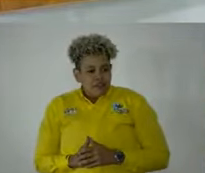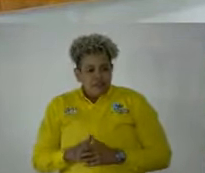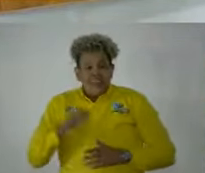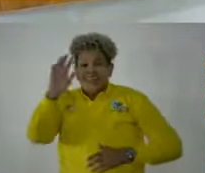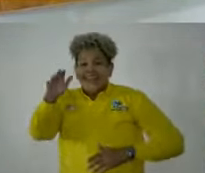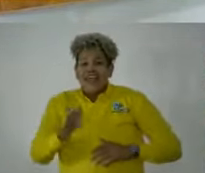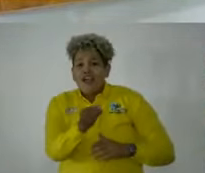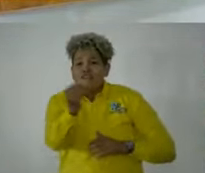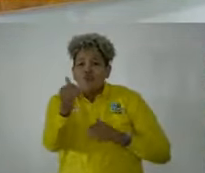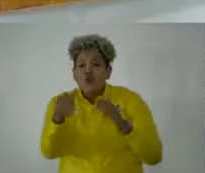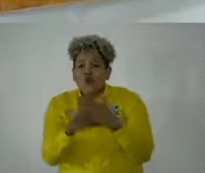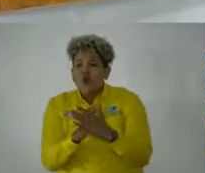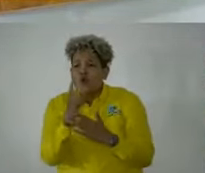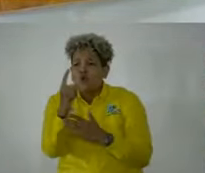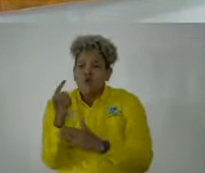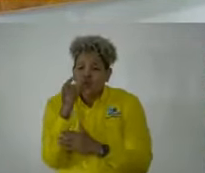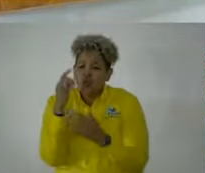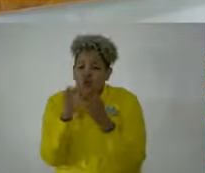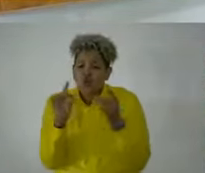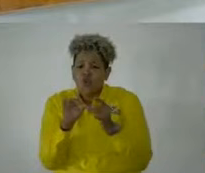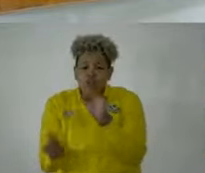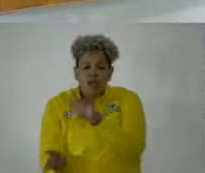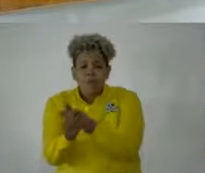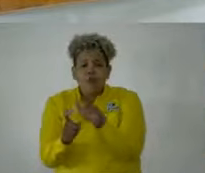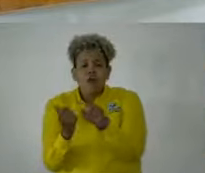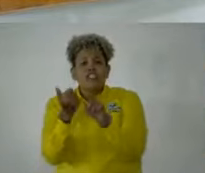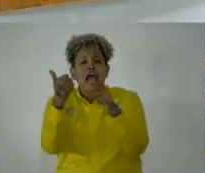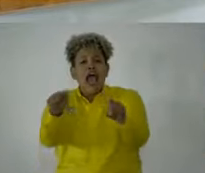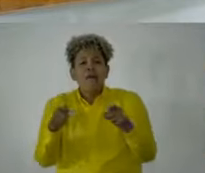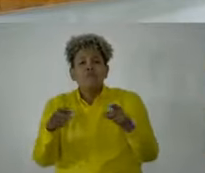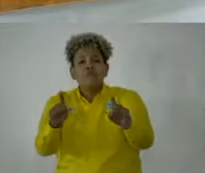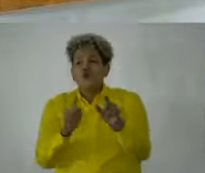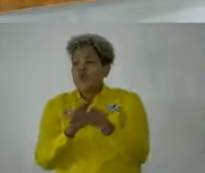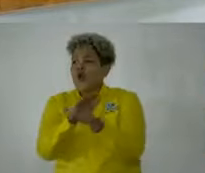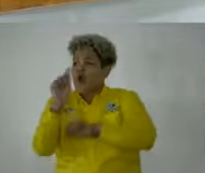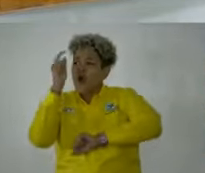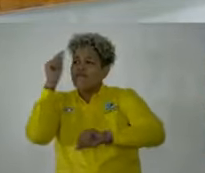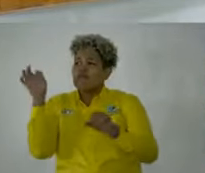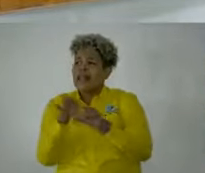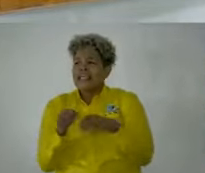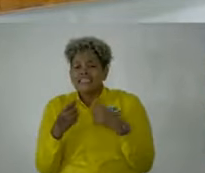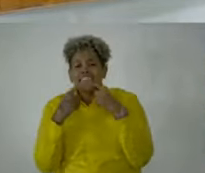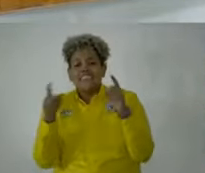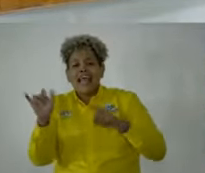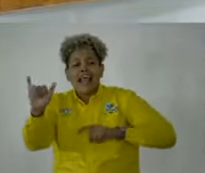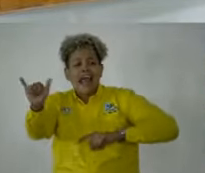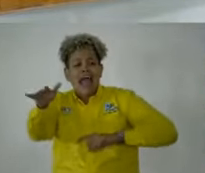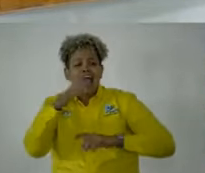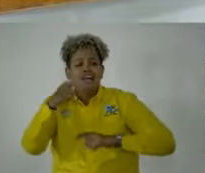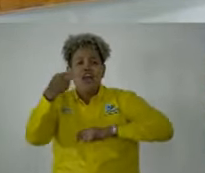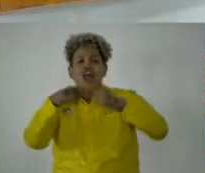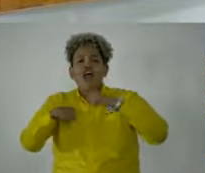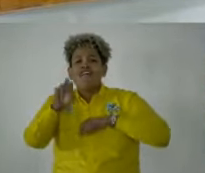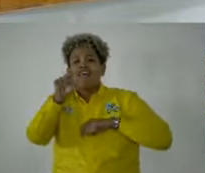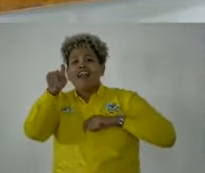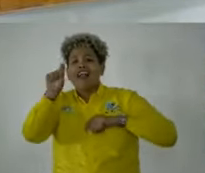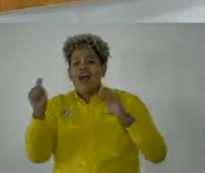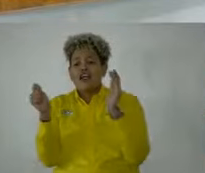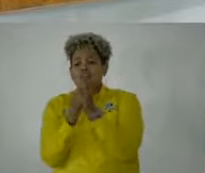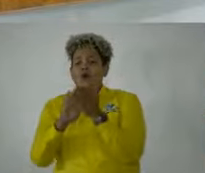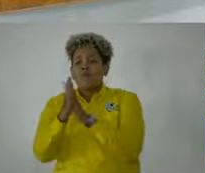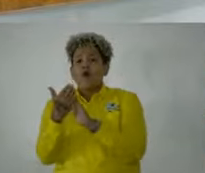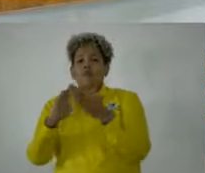And there are a few new ones, Madam Speaker, that emerged during the local government elections, like converting Clarkstown into a